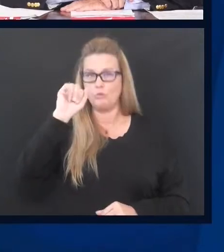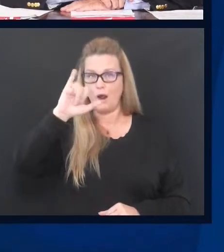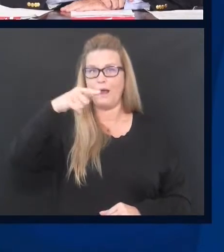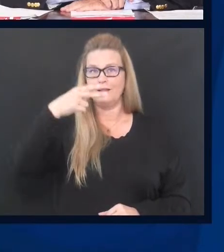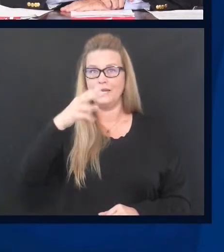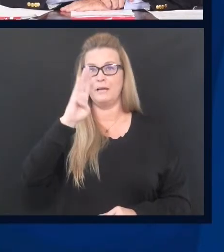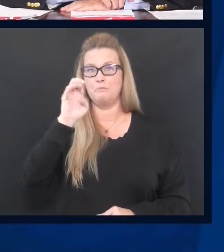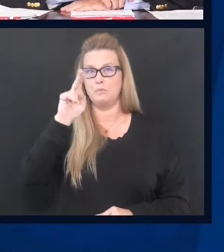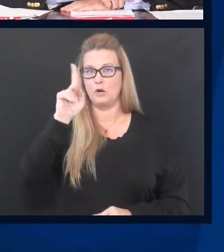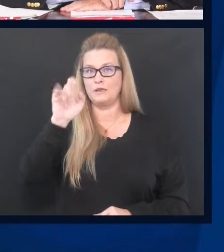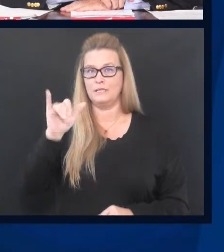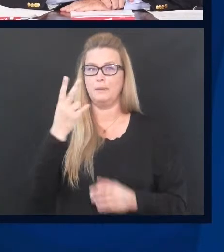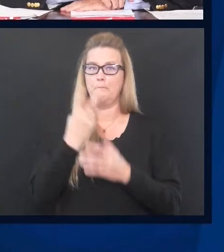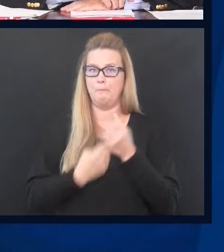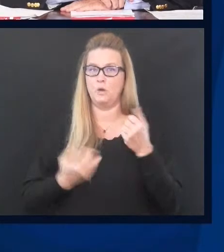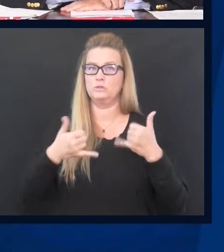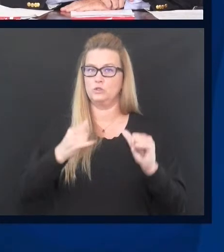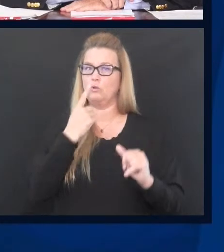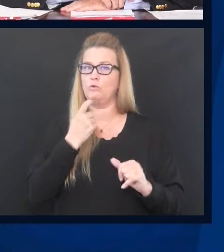the red.